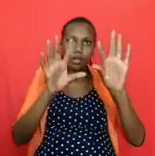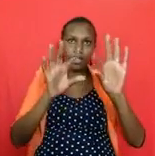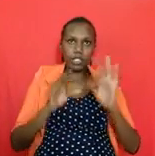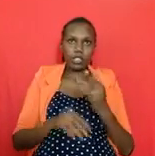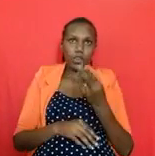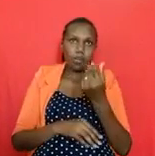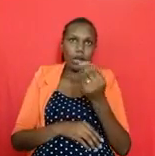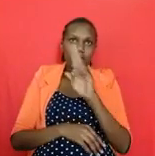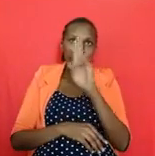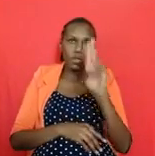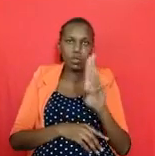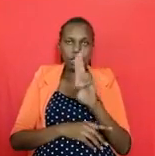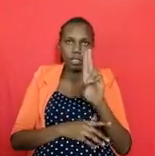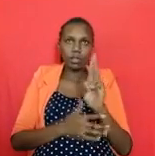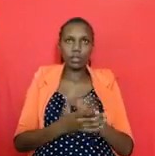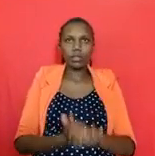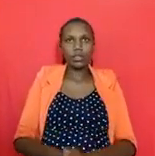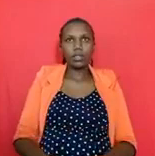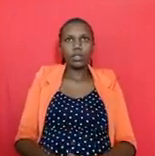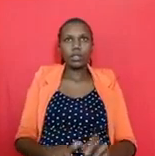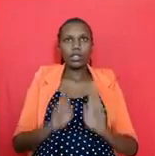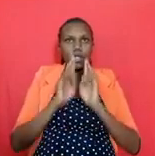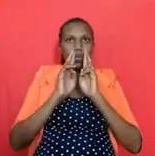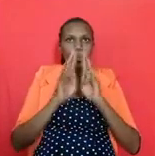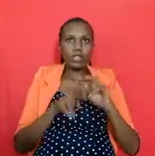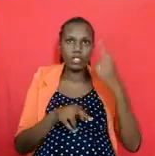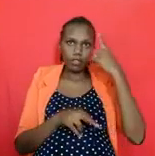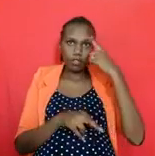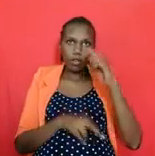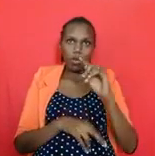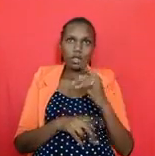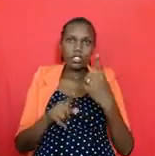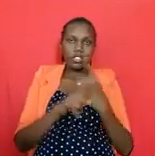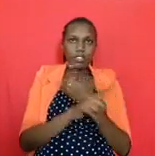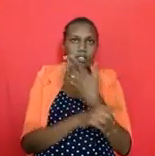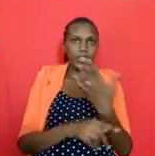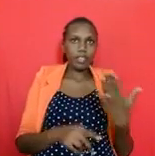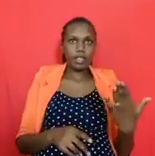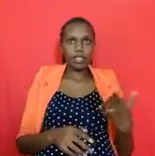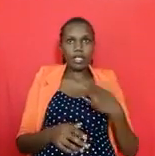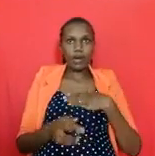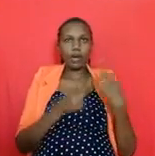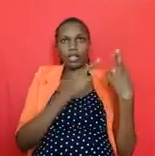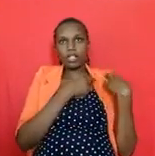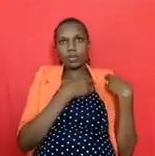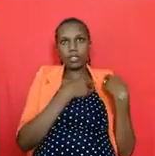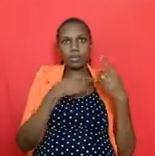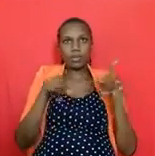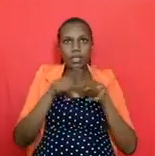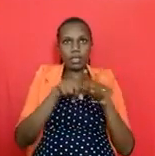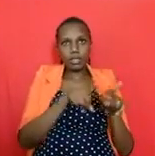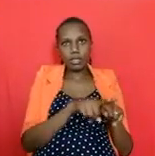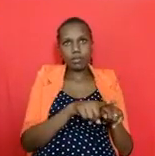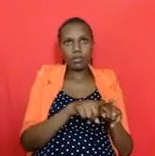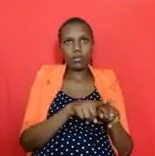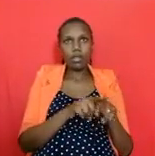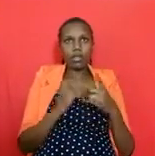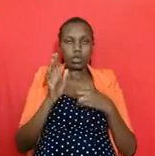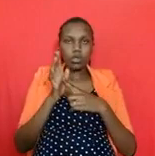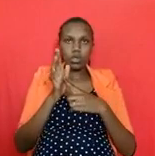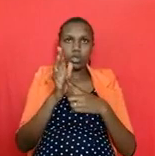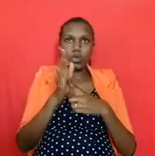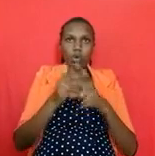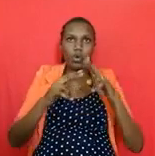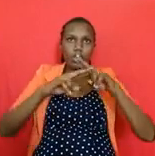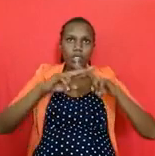with international financial reporting standards for SMEs. Our responsibility, the auditor's responsibility, is to express an